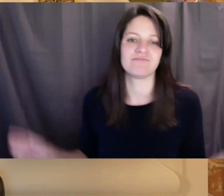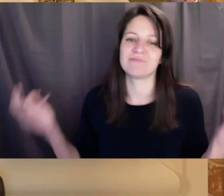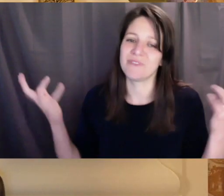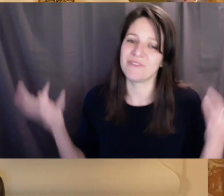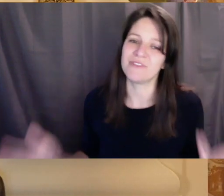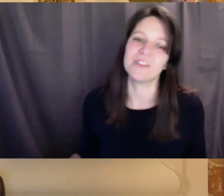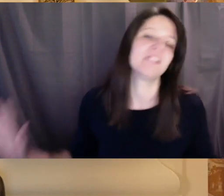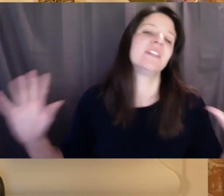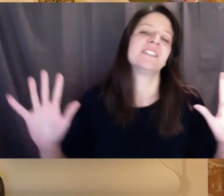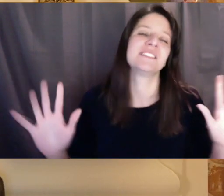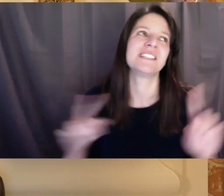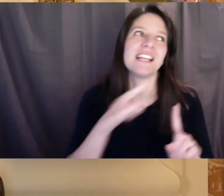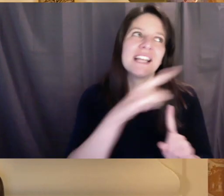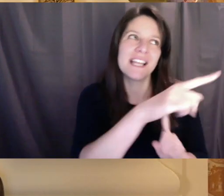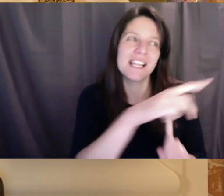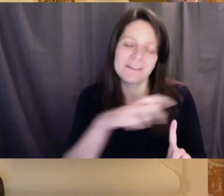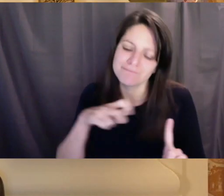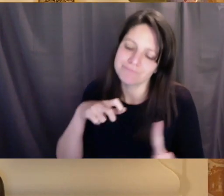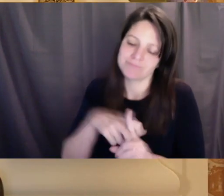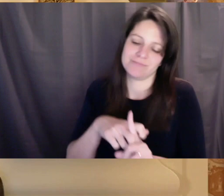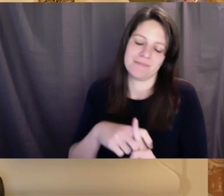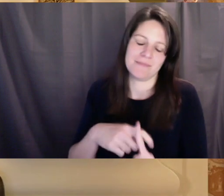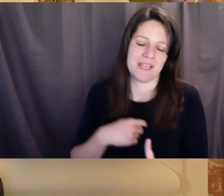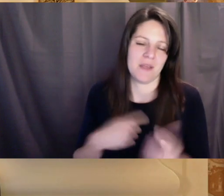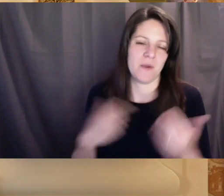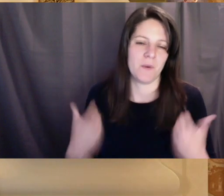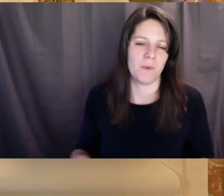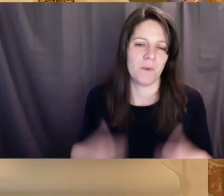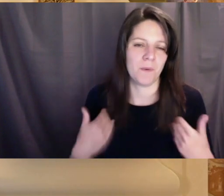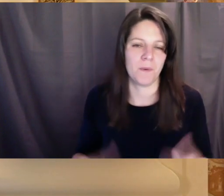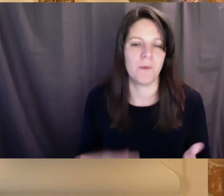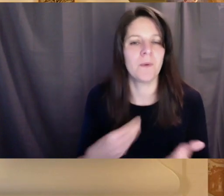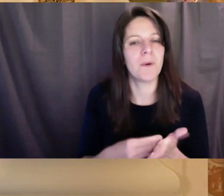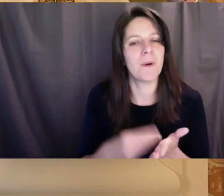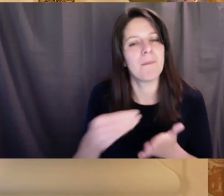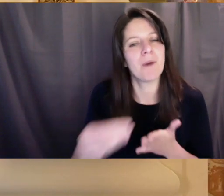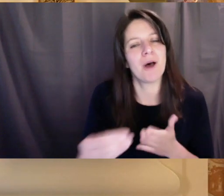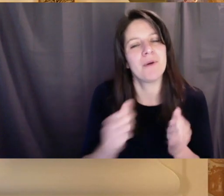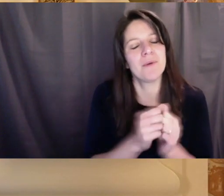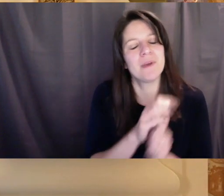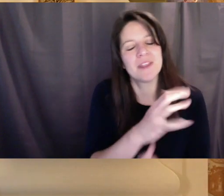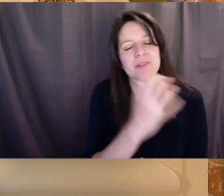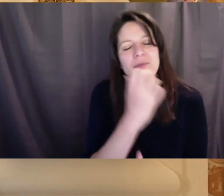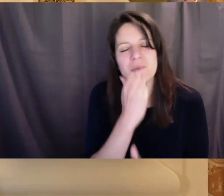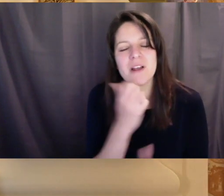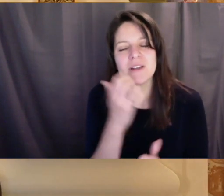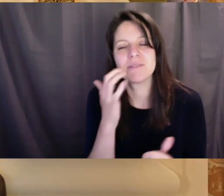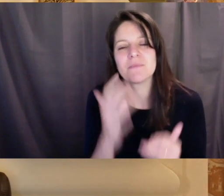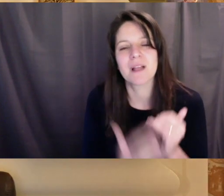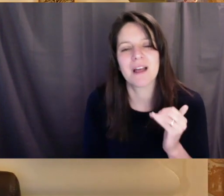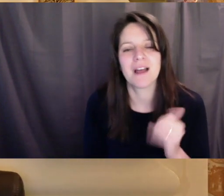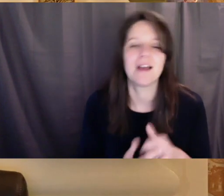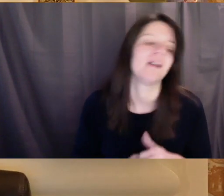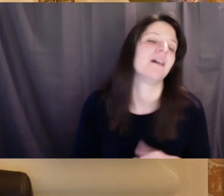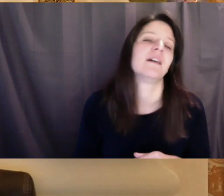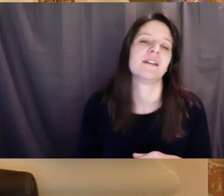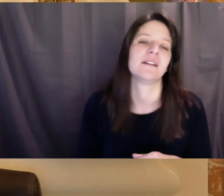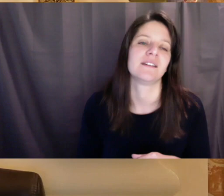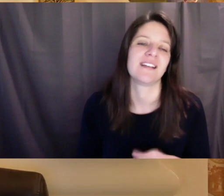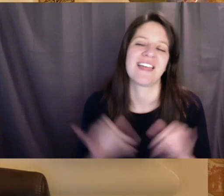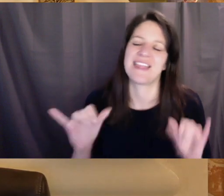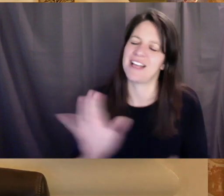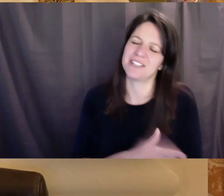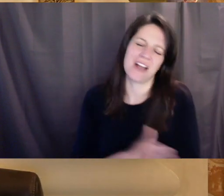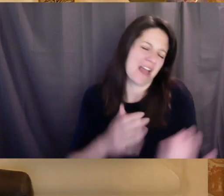from danger bought me with his precious blood.